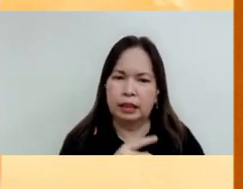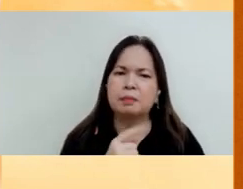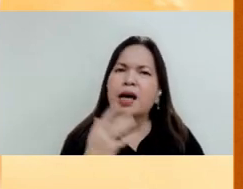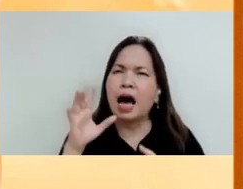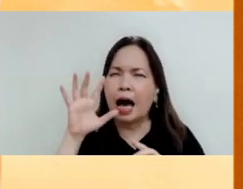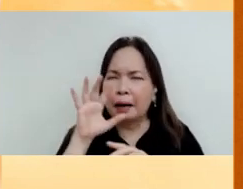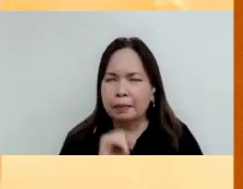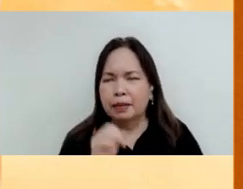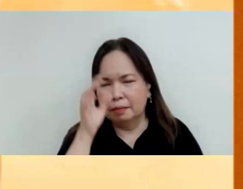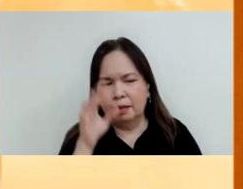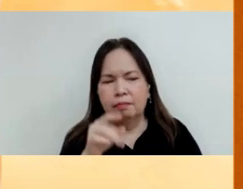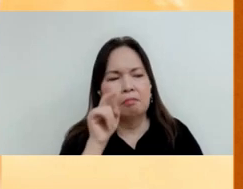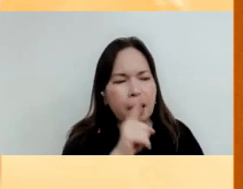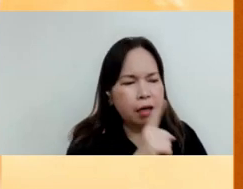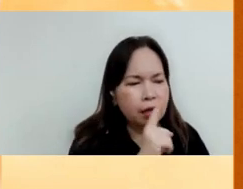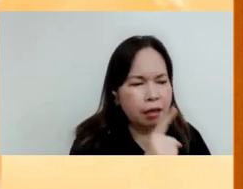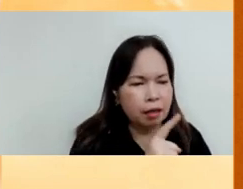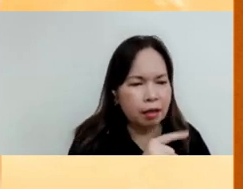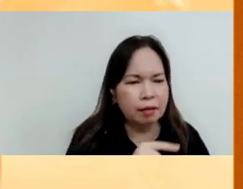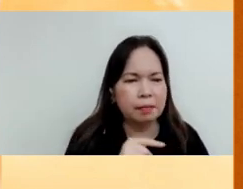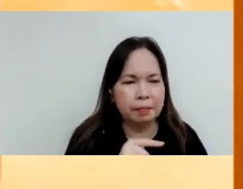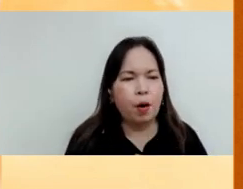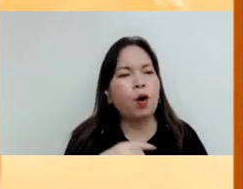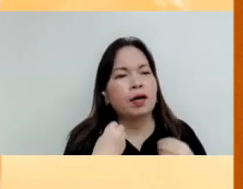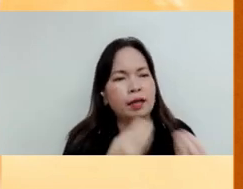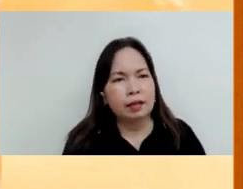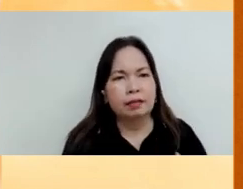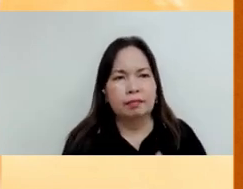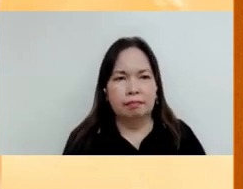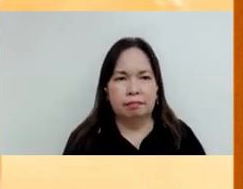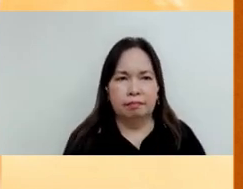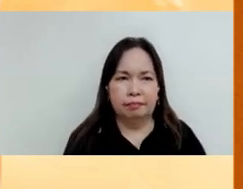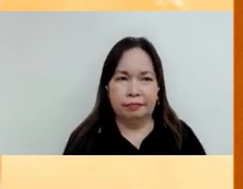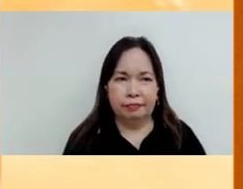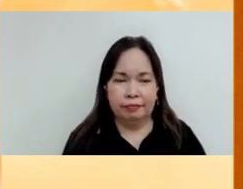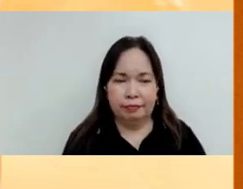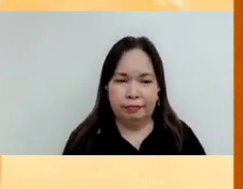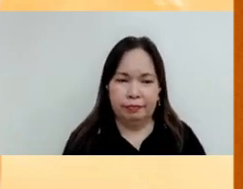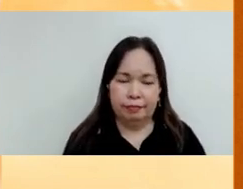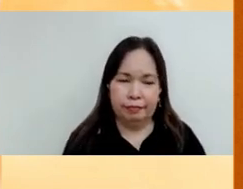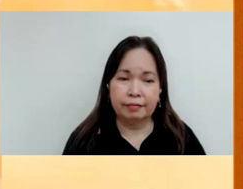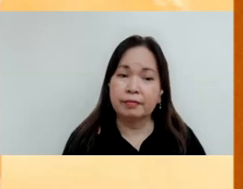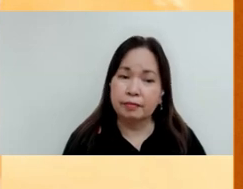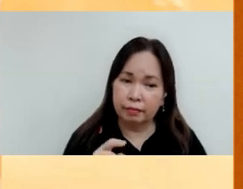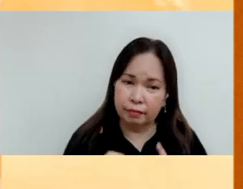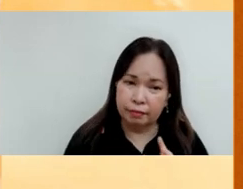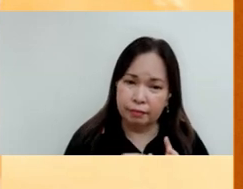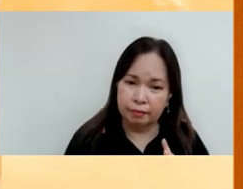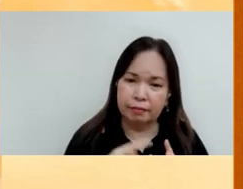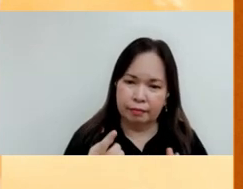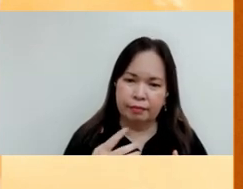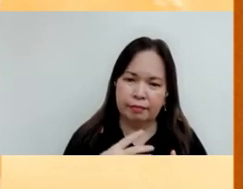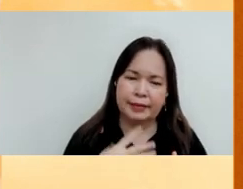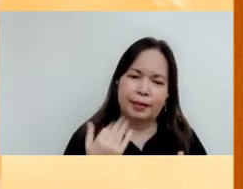di ba? Kasi we want the best for our kids. Who doesn't want the best for their kids, right? So, but sometimes we do this out of